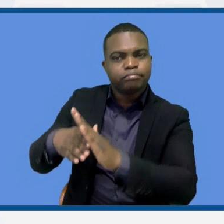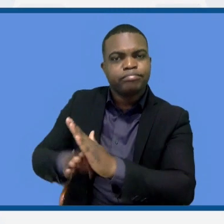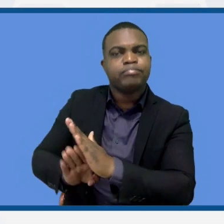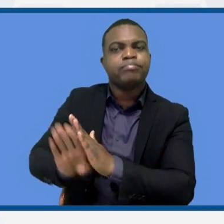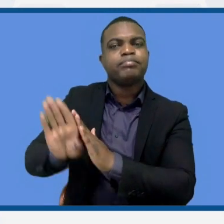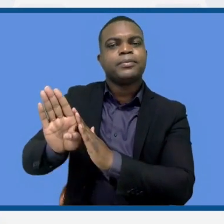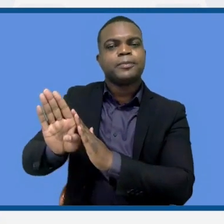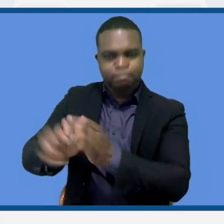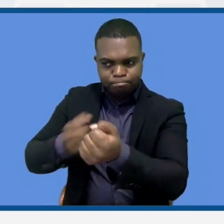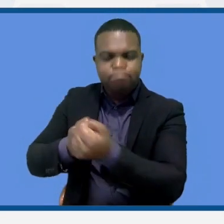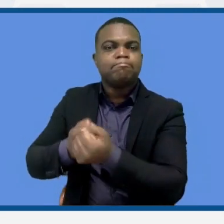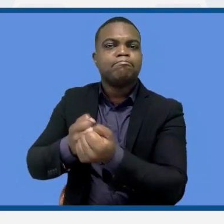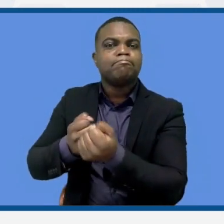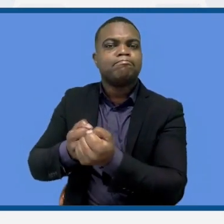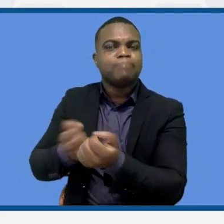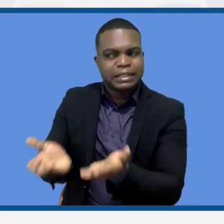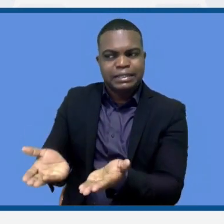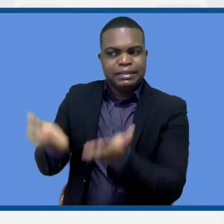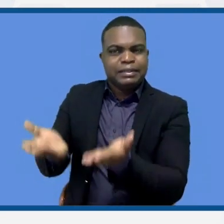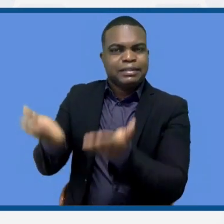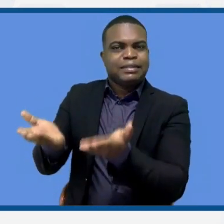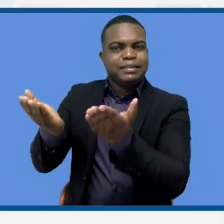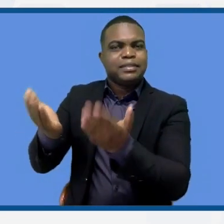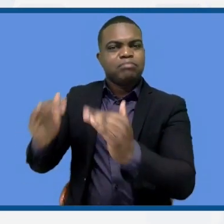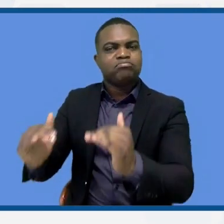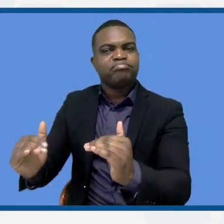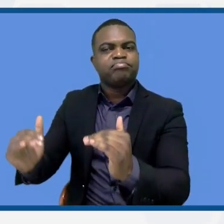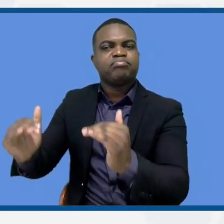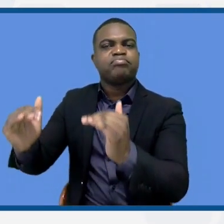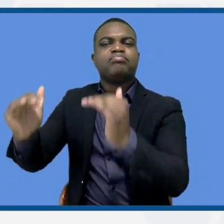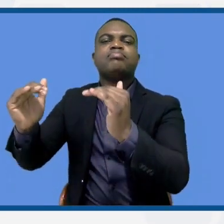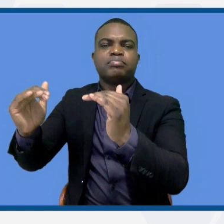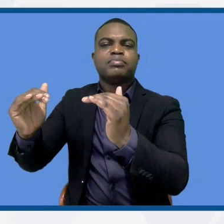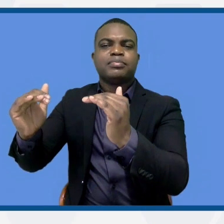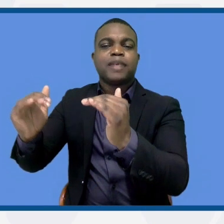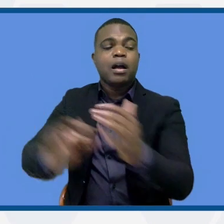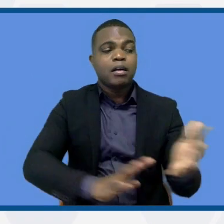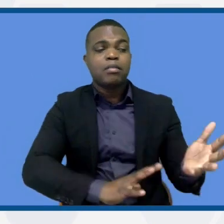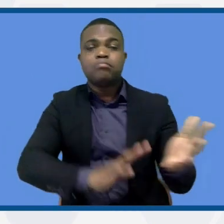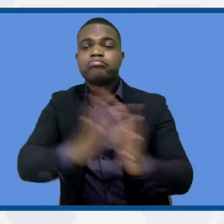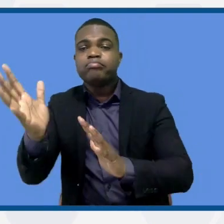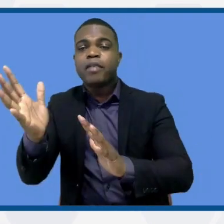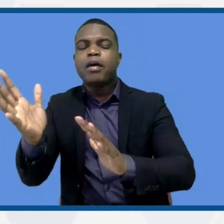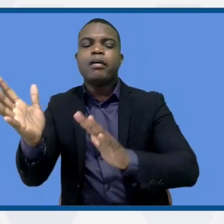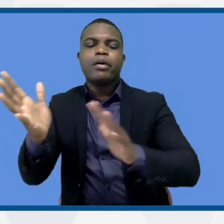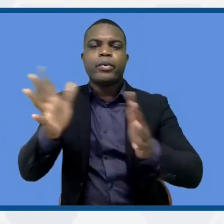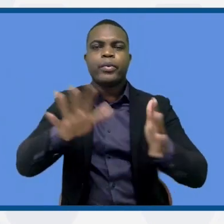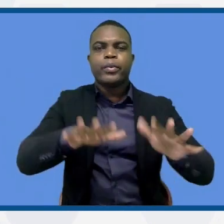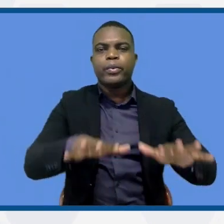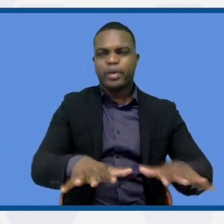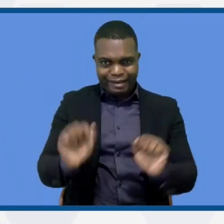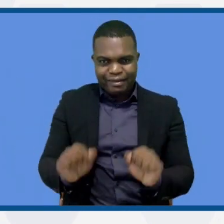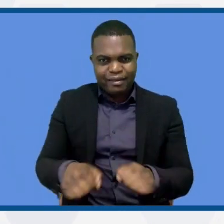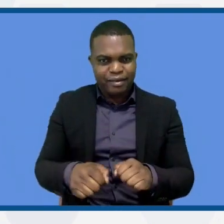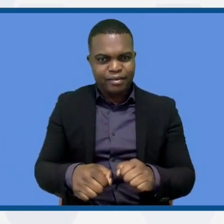technical point of view, we use what today we know as resilience concept